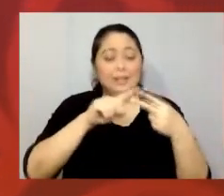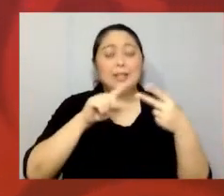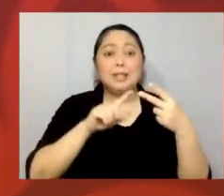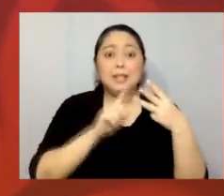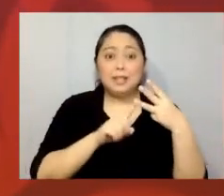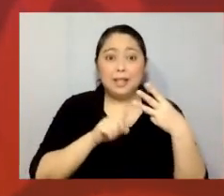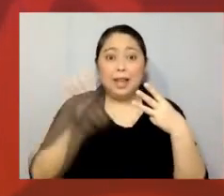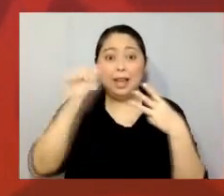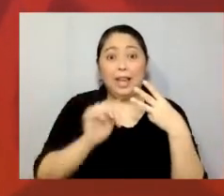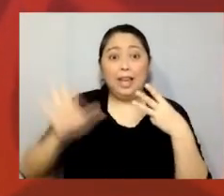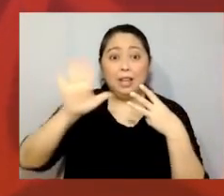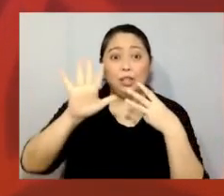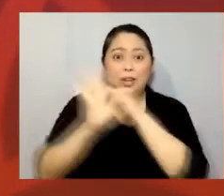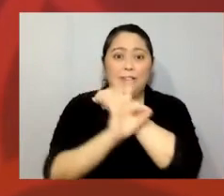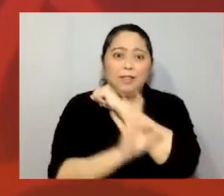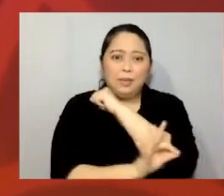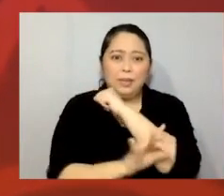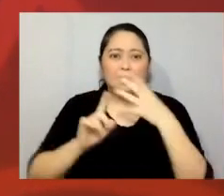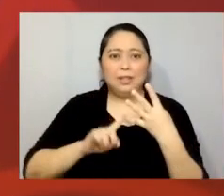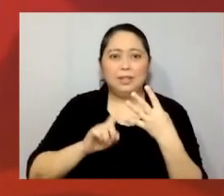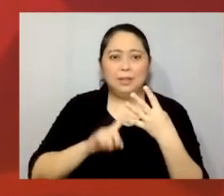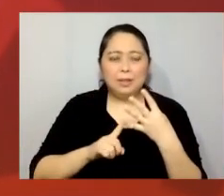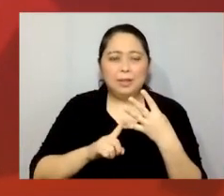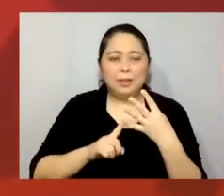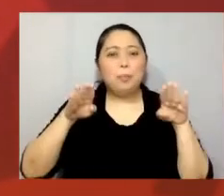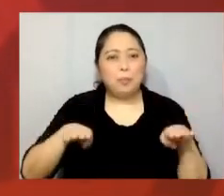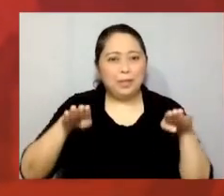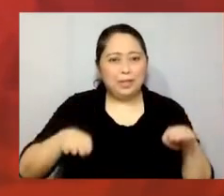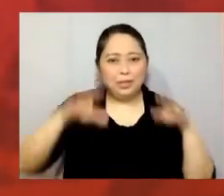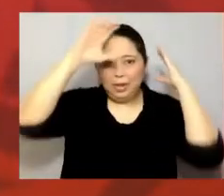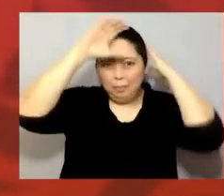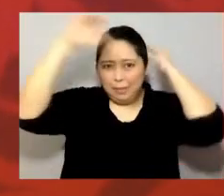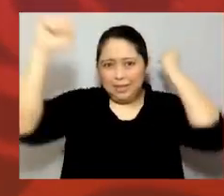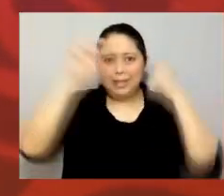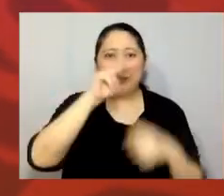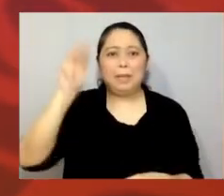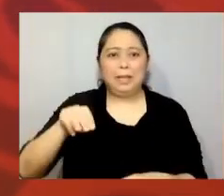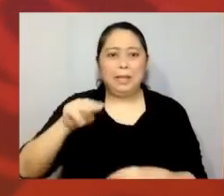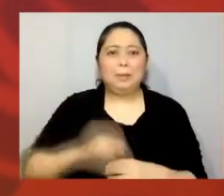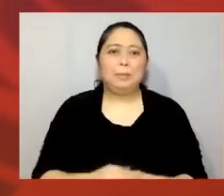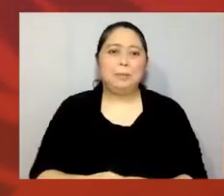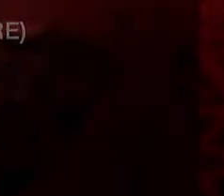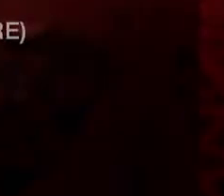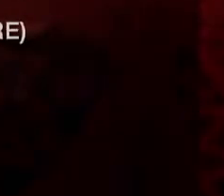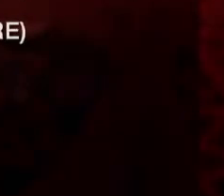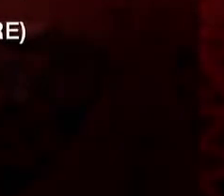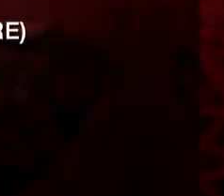Process, the Asia Foundation, and the British Embassy in Manila.